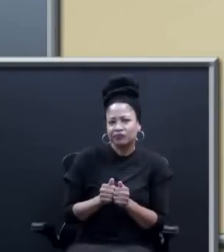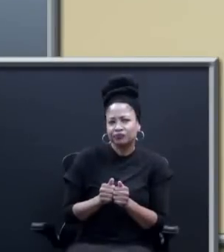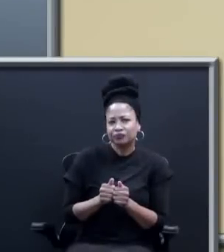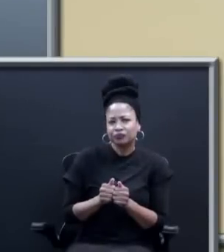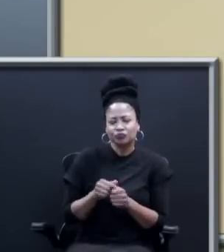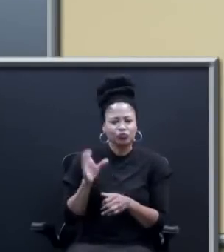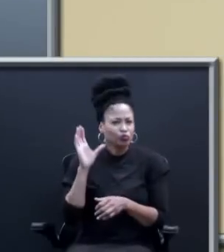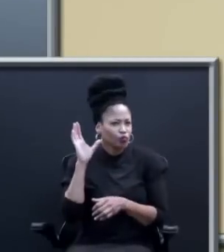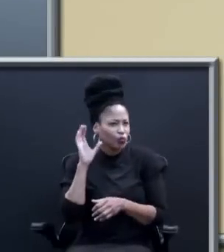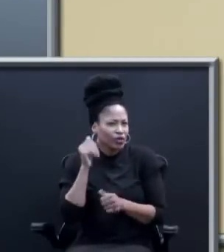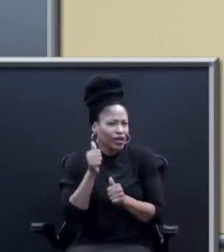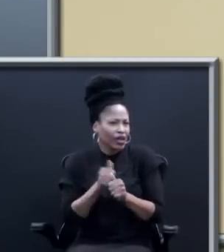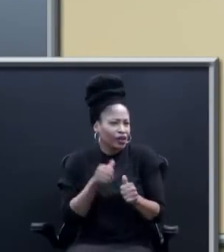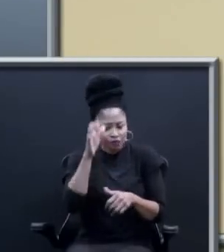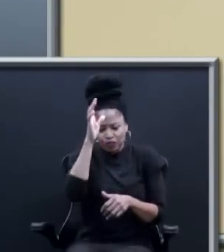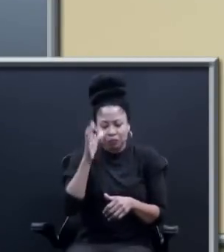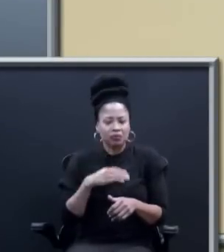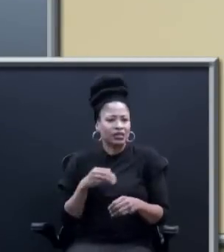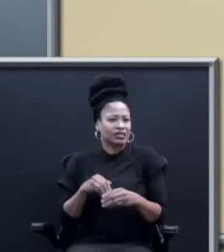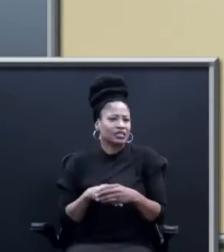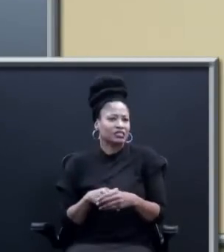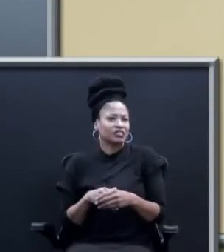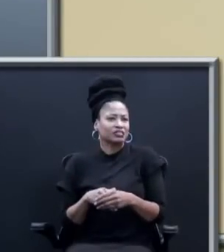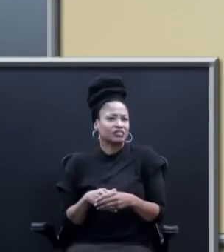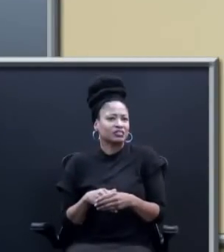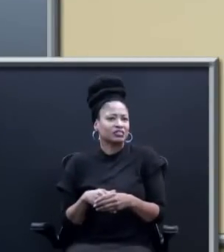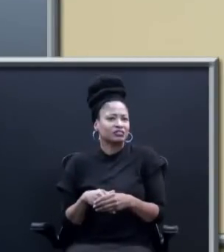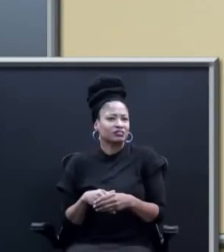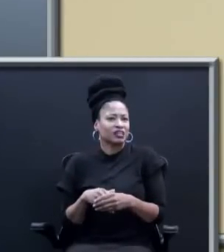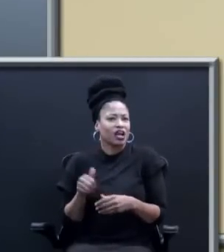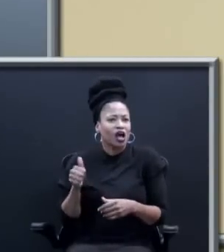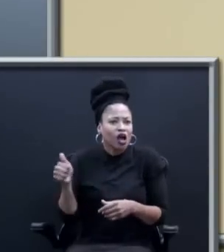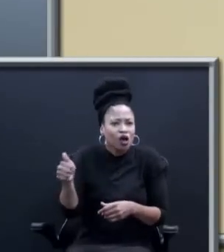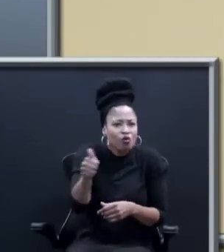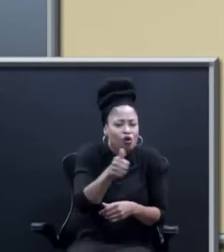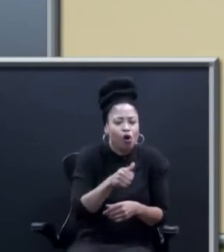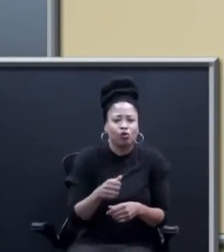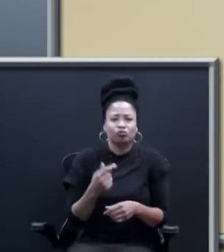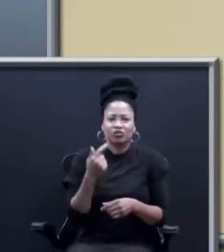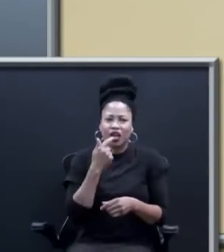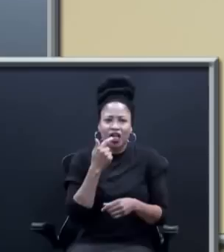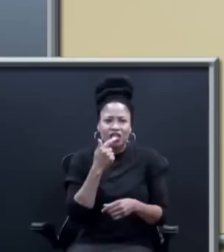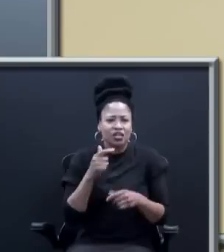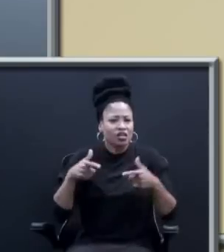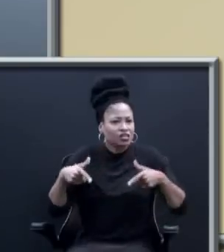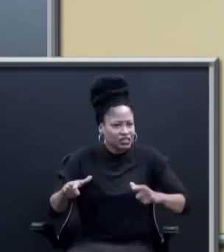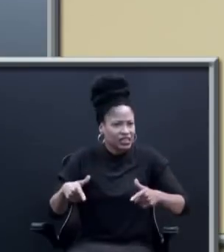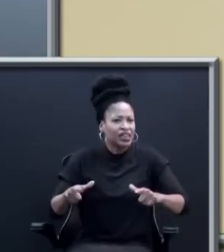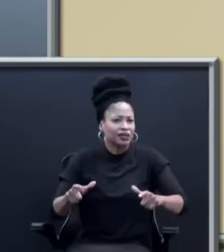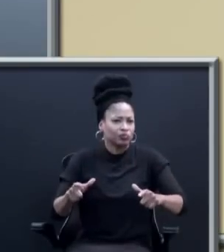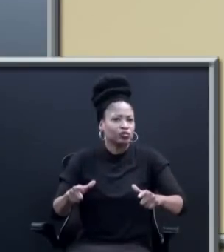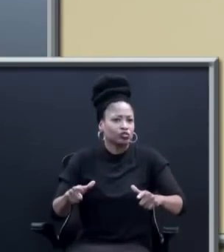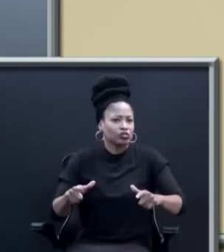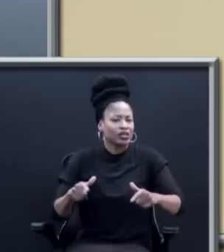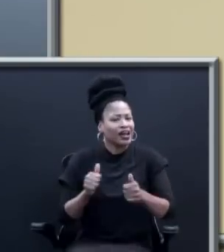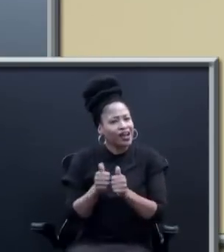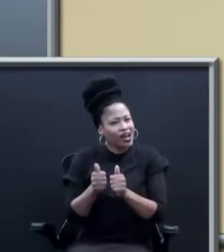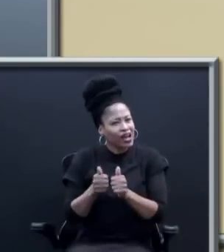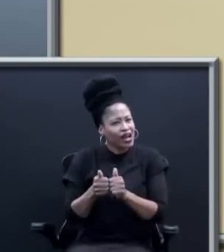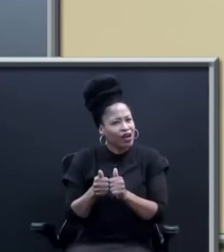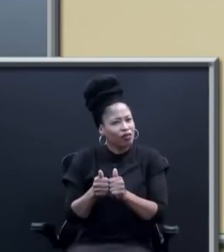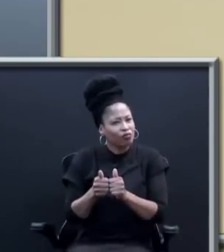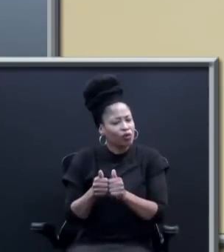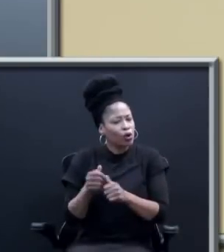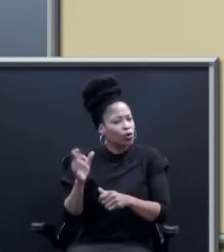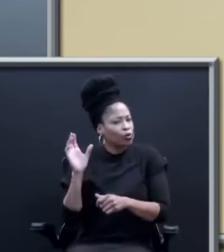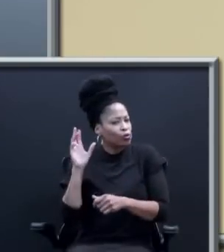own tongue when we were born? See, that's what them fiery tongue, they was translating. How is that we hear these guys speaking in our